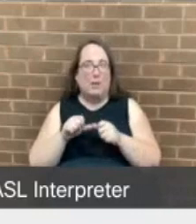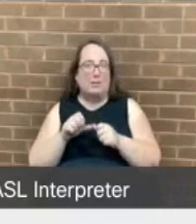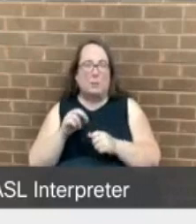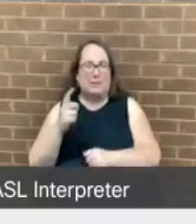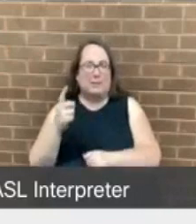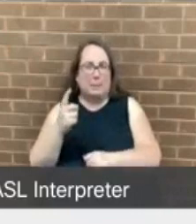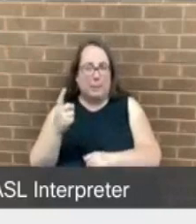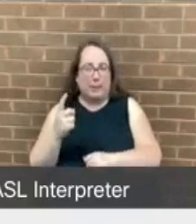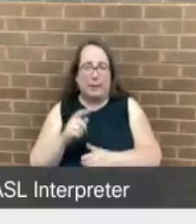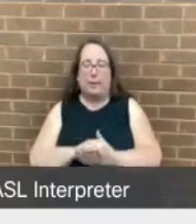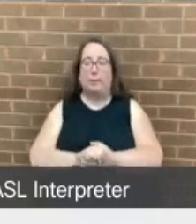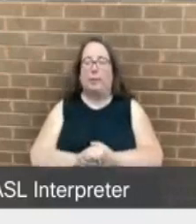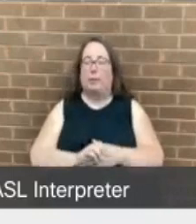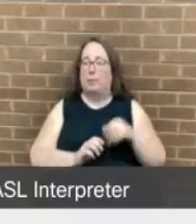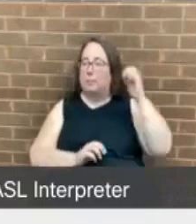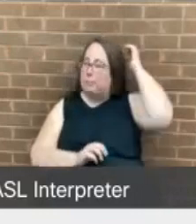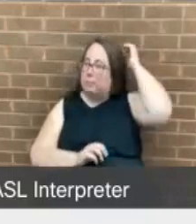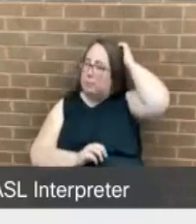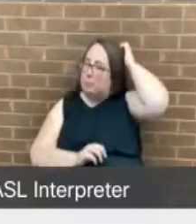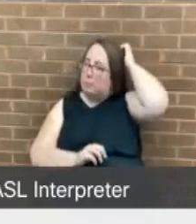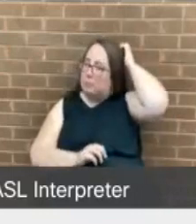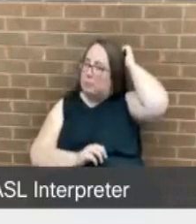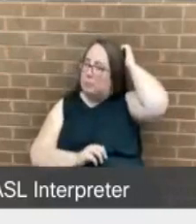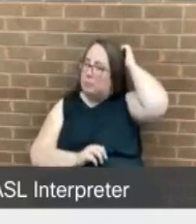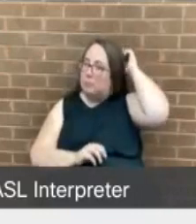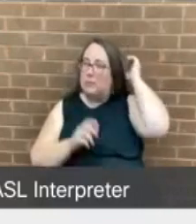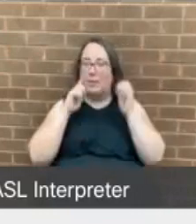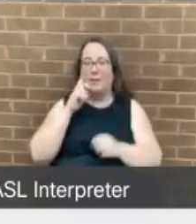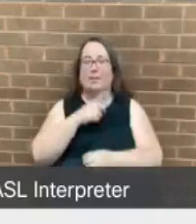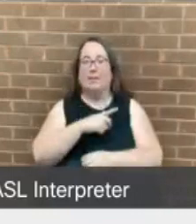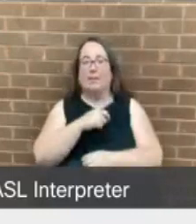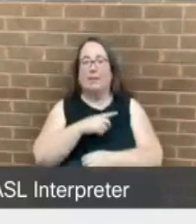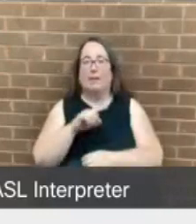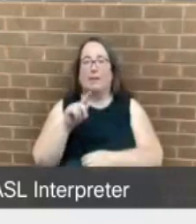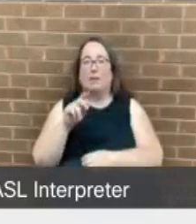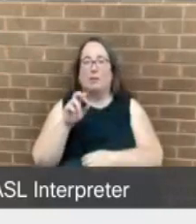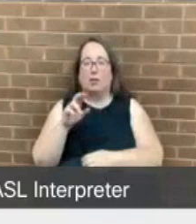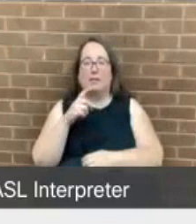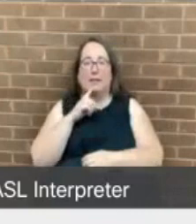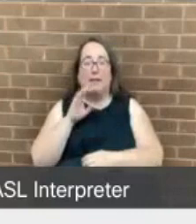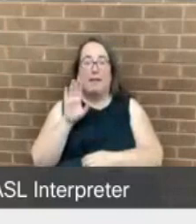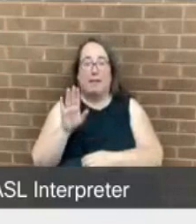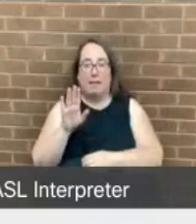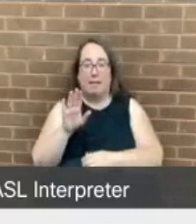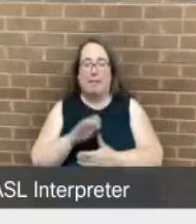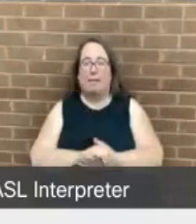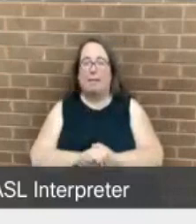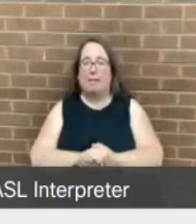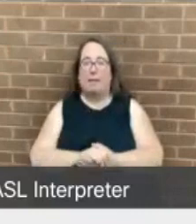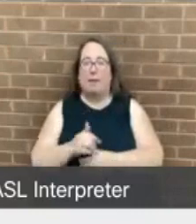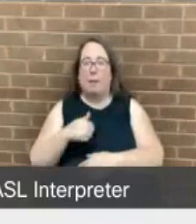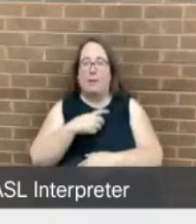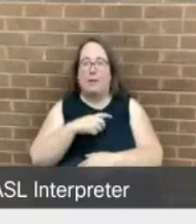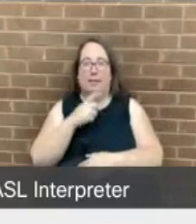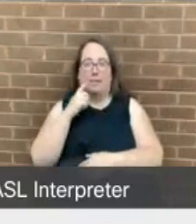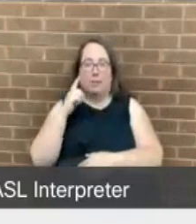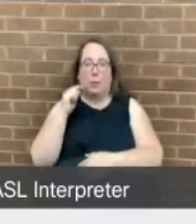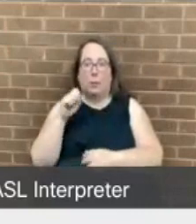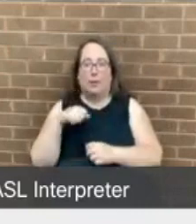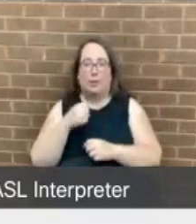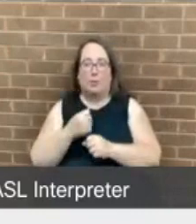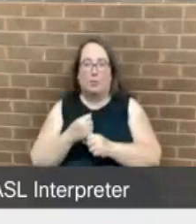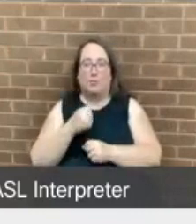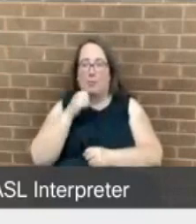Like, I think it was Delegate Turner who said, you know, hey, you know, I've been a delegate for like 20 years and we haven't